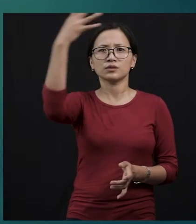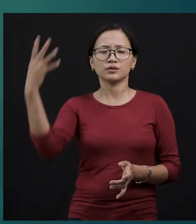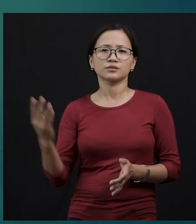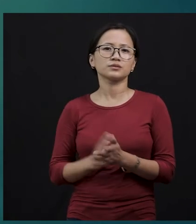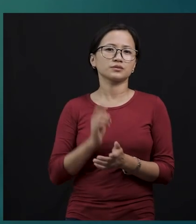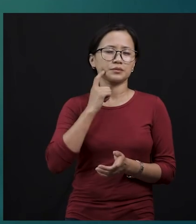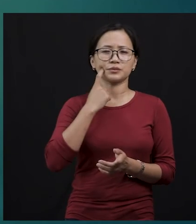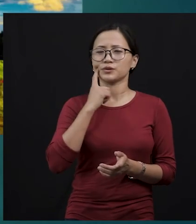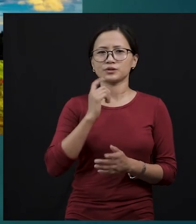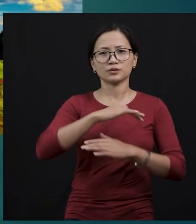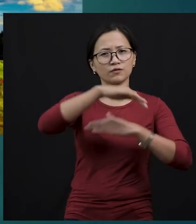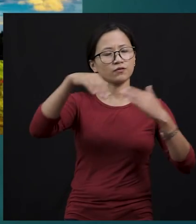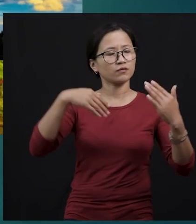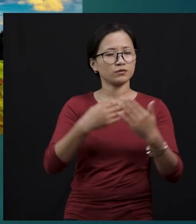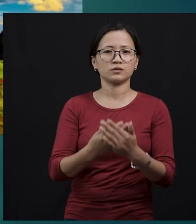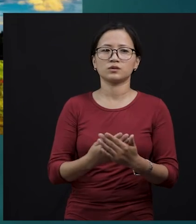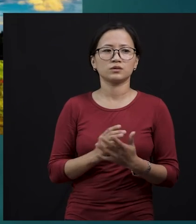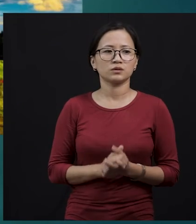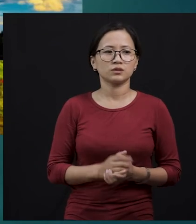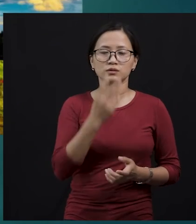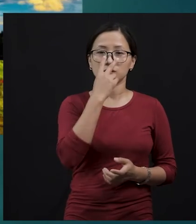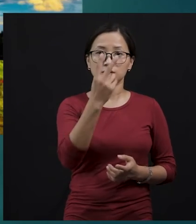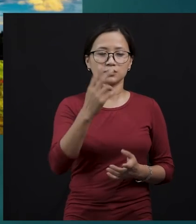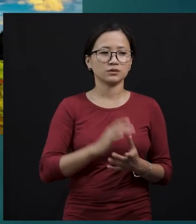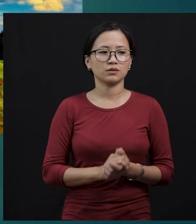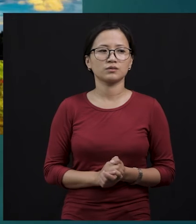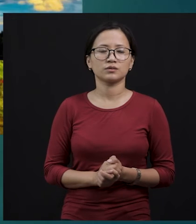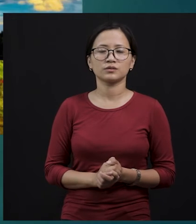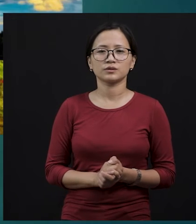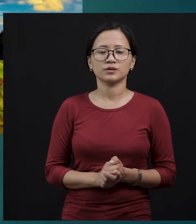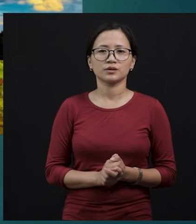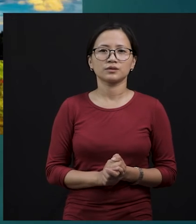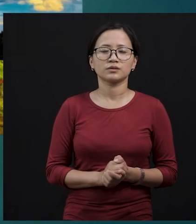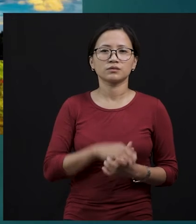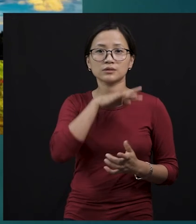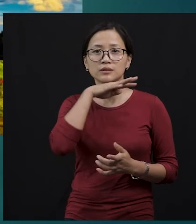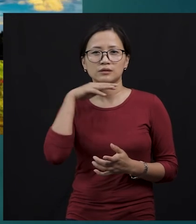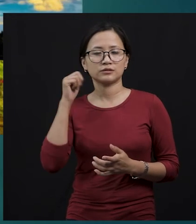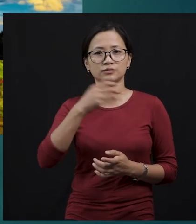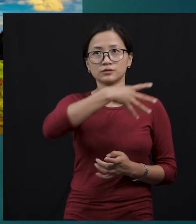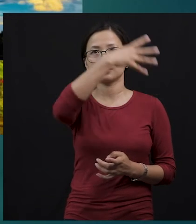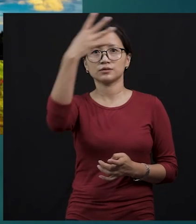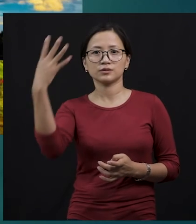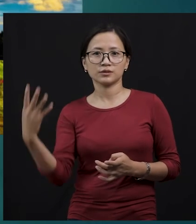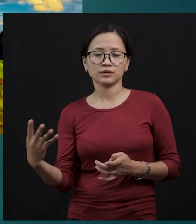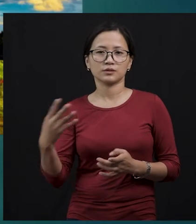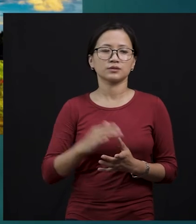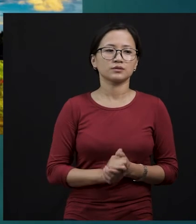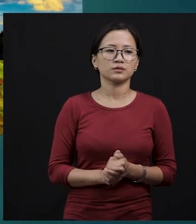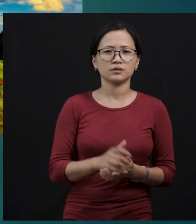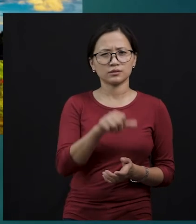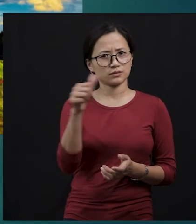the prettiest of all. Okay? See, you see pictures of a rainbow. Here is a picture of a rainbow, and here is also